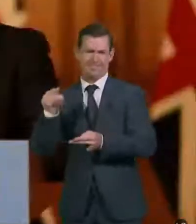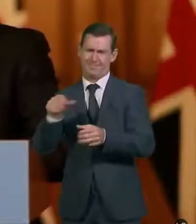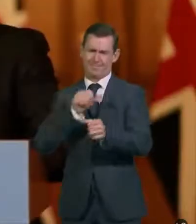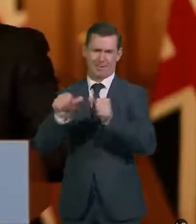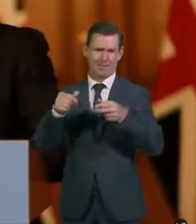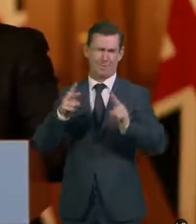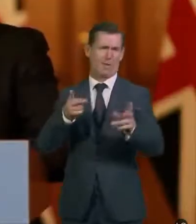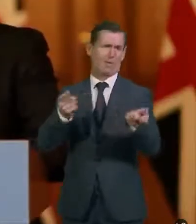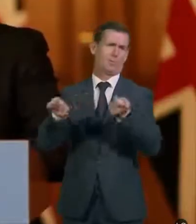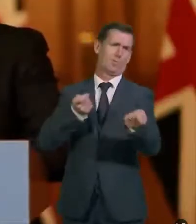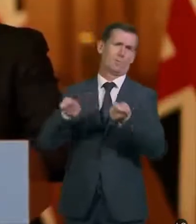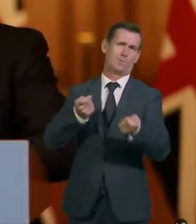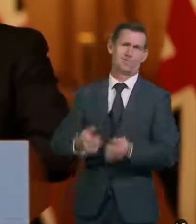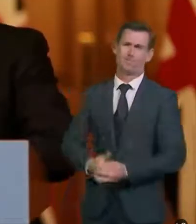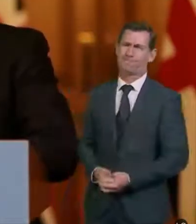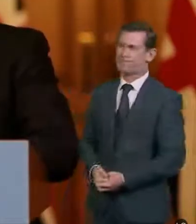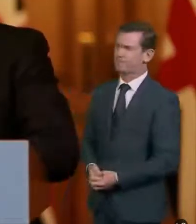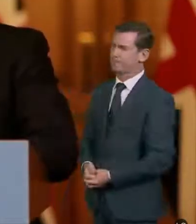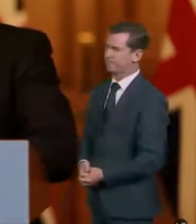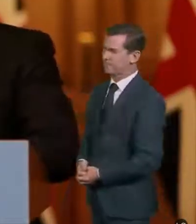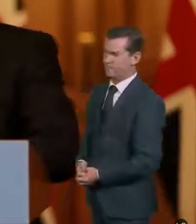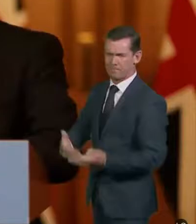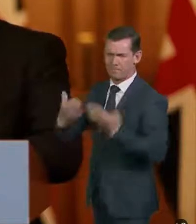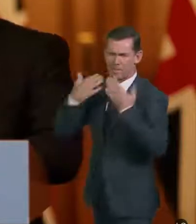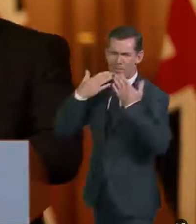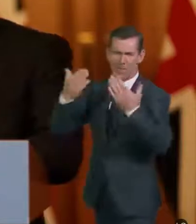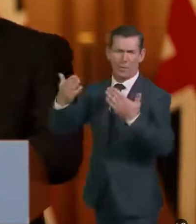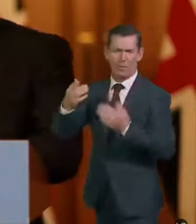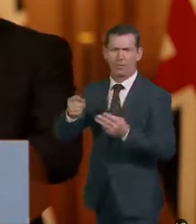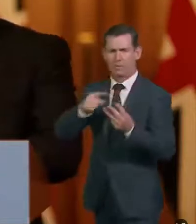Thanks very much. Can we go to Charlotte Ivers of Talk Radio?